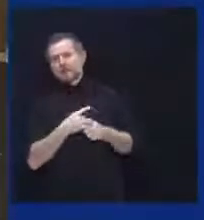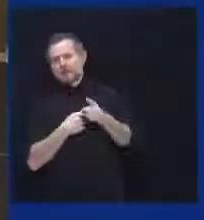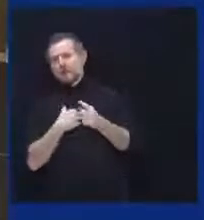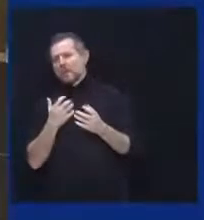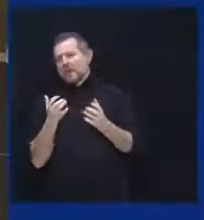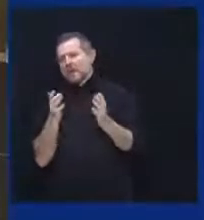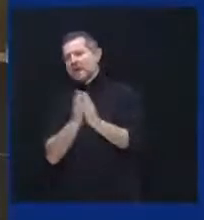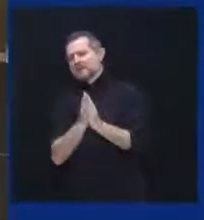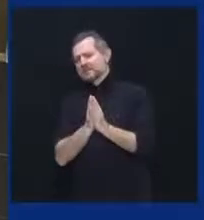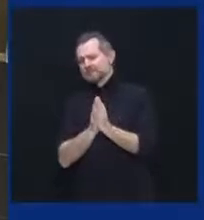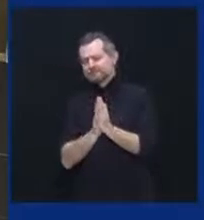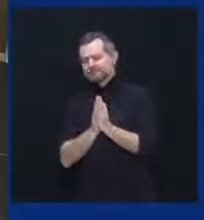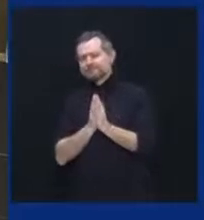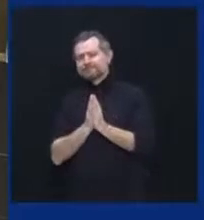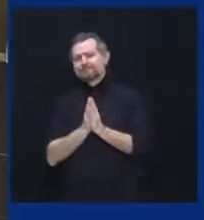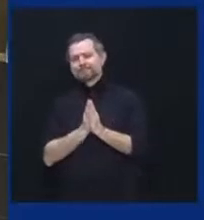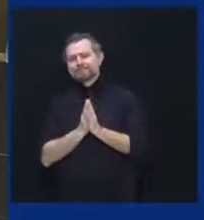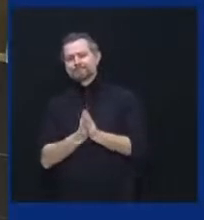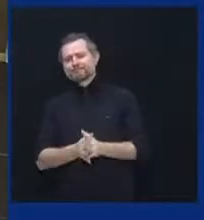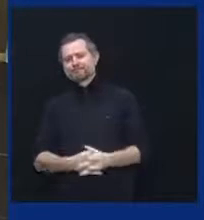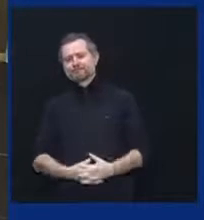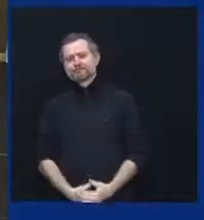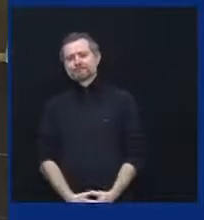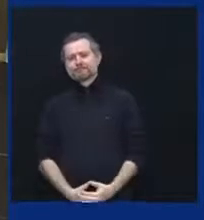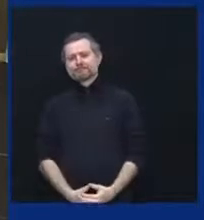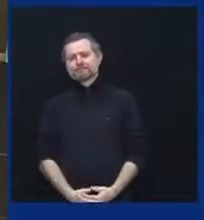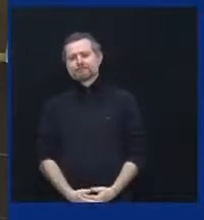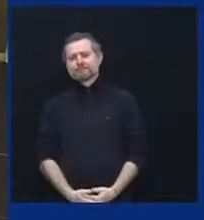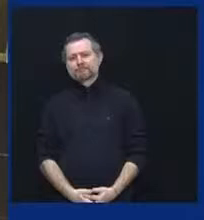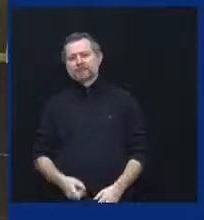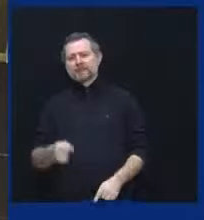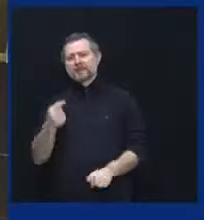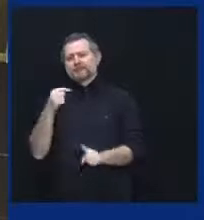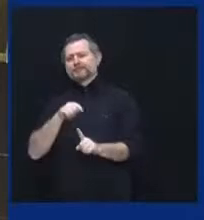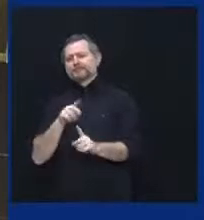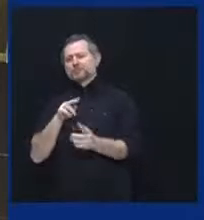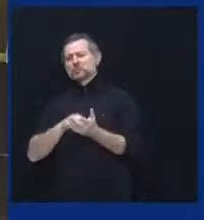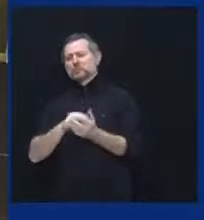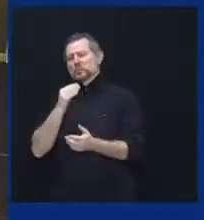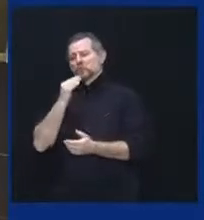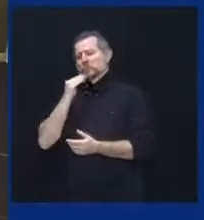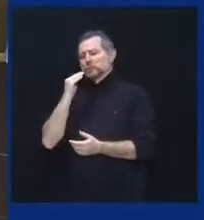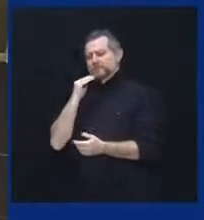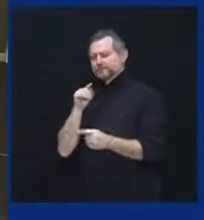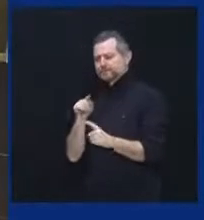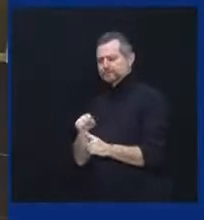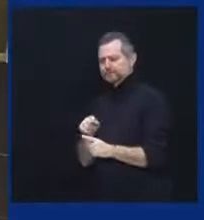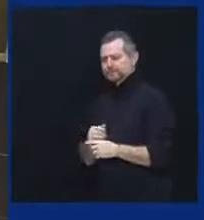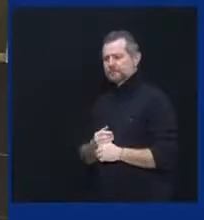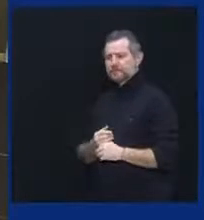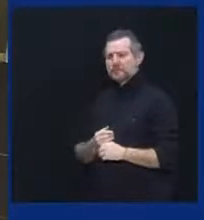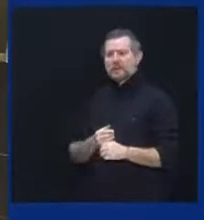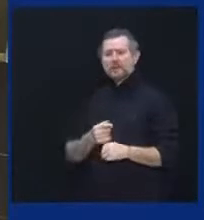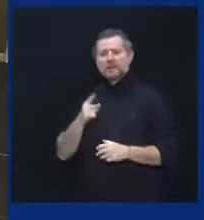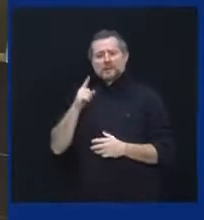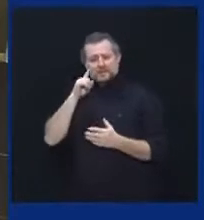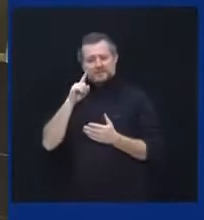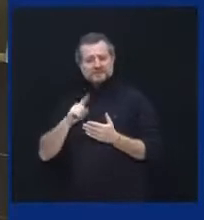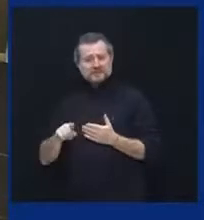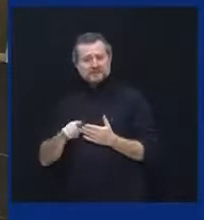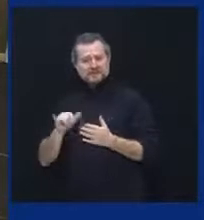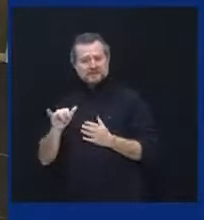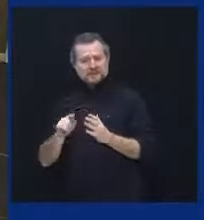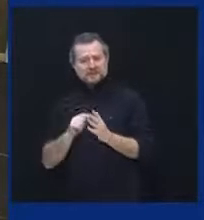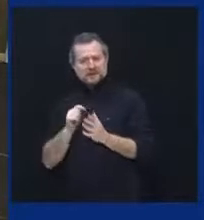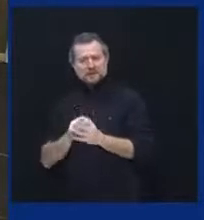about, if I could for a second, jumping back to the nursing home. My question is, when we look back at that period of